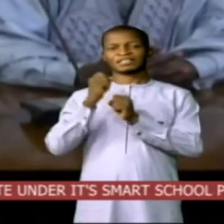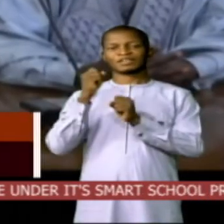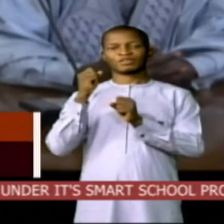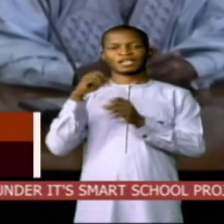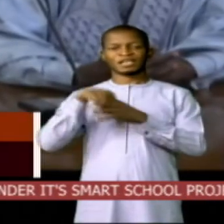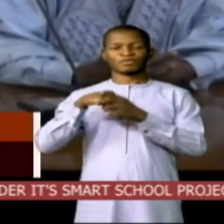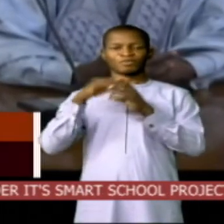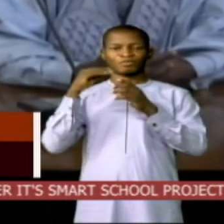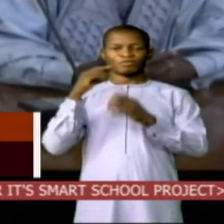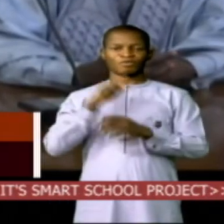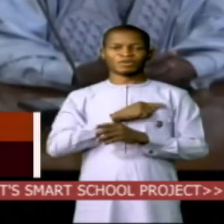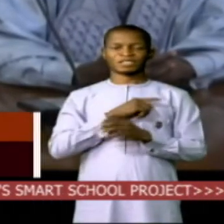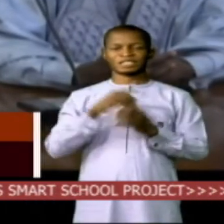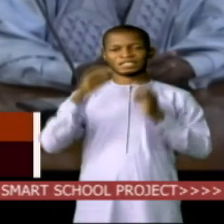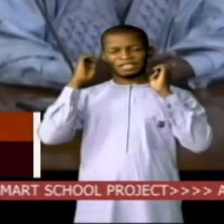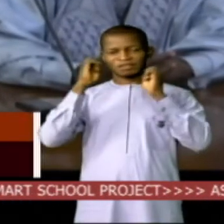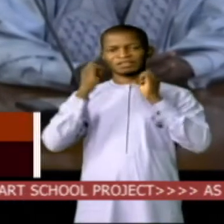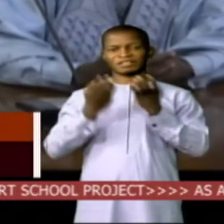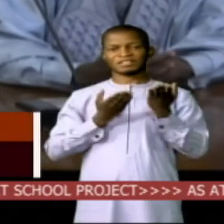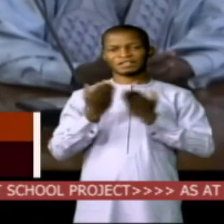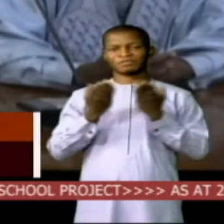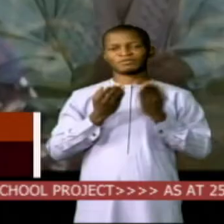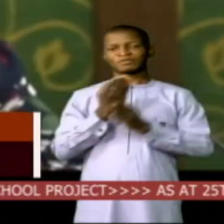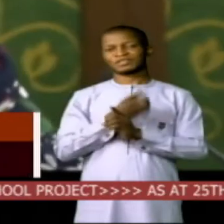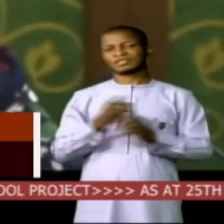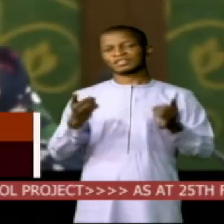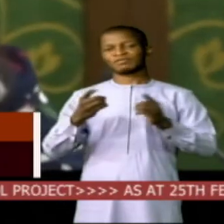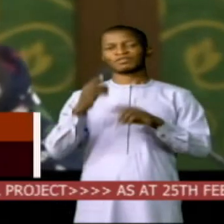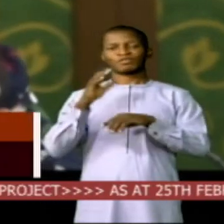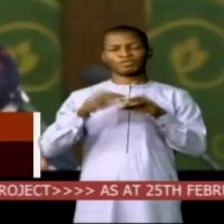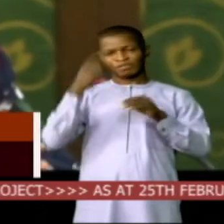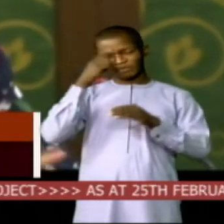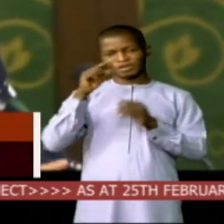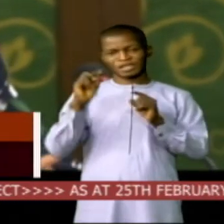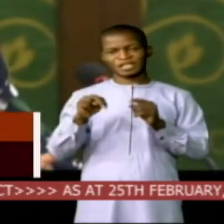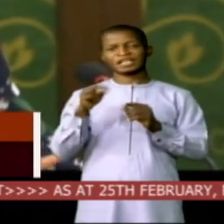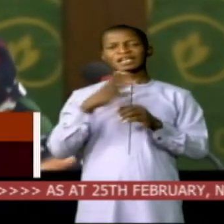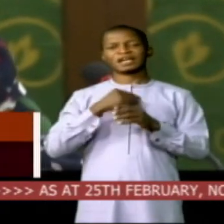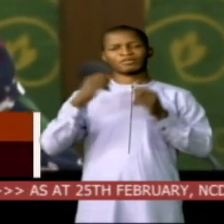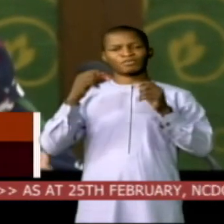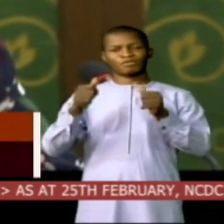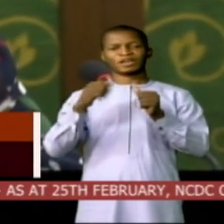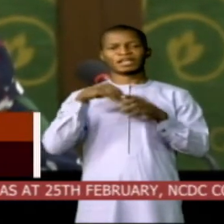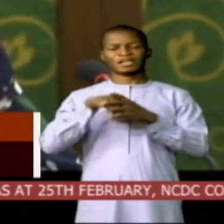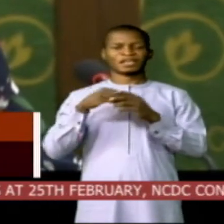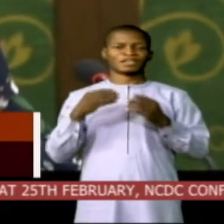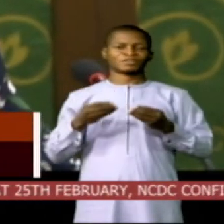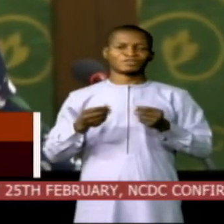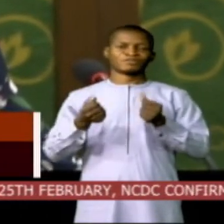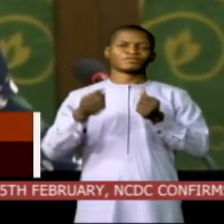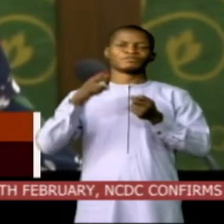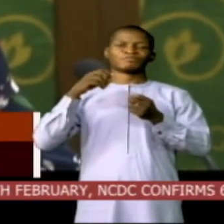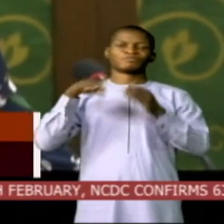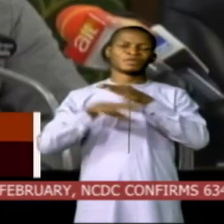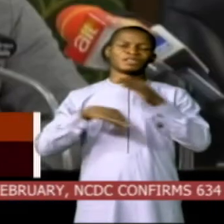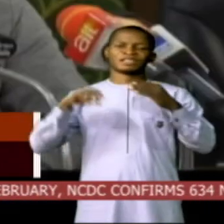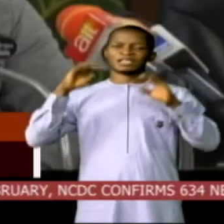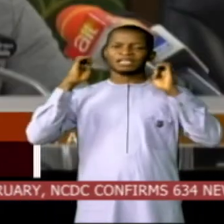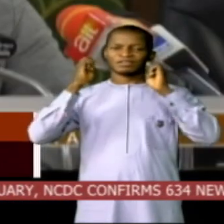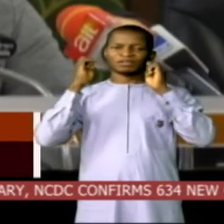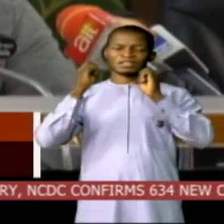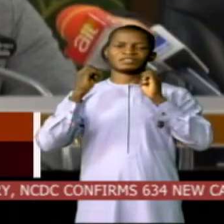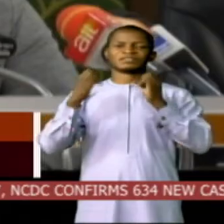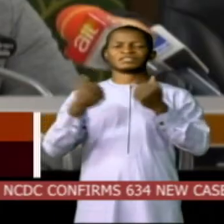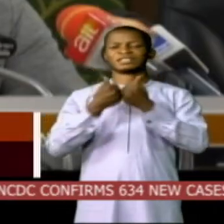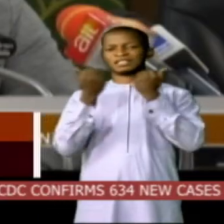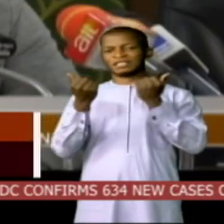service delivery, stressed the need for prompt and concerted efforts in addressing basic education delivery challenges. If we